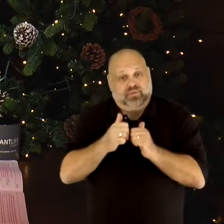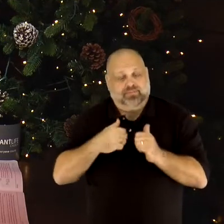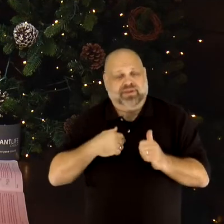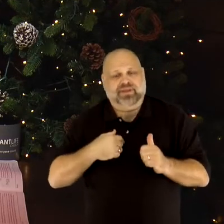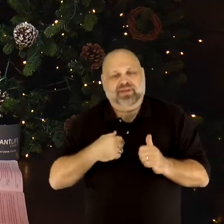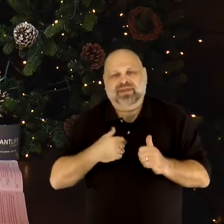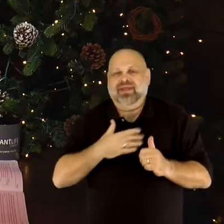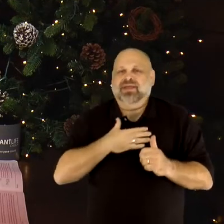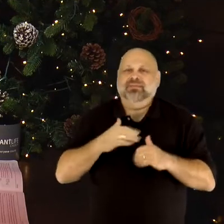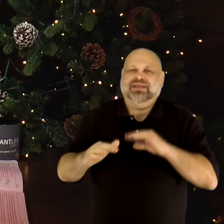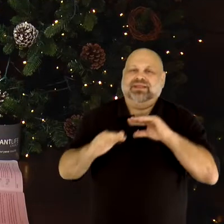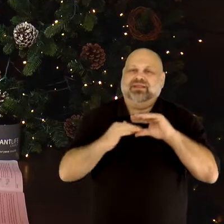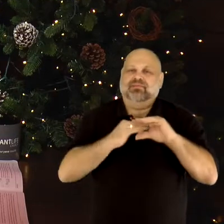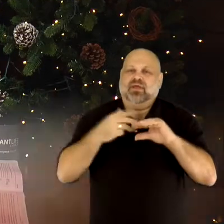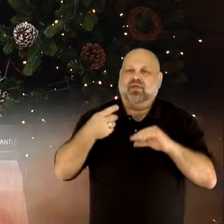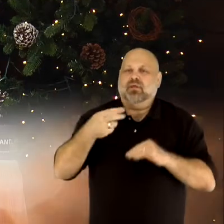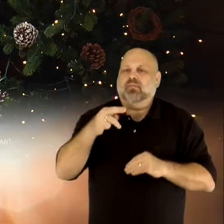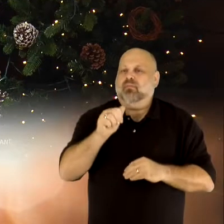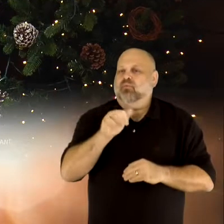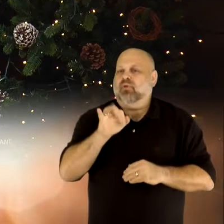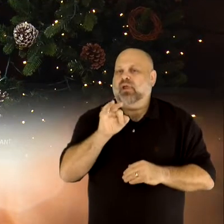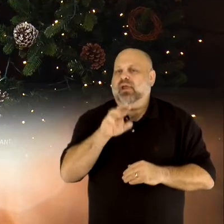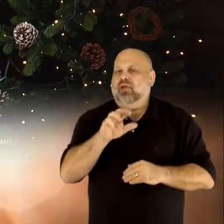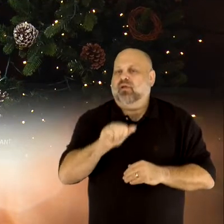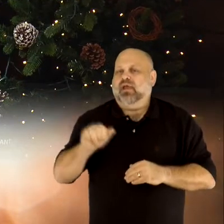me, please send an email to